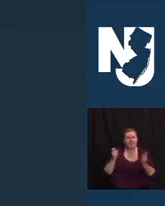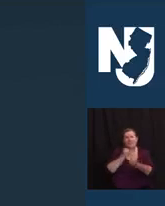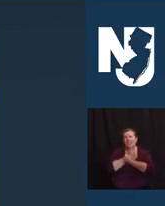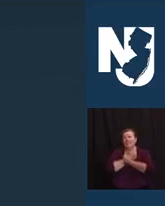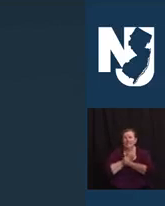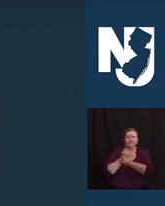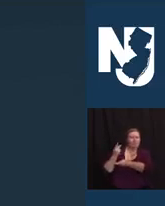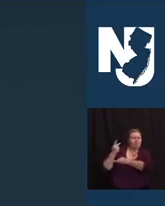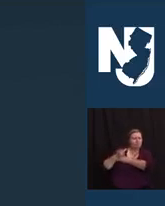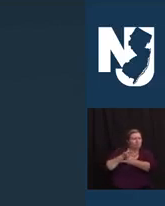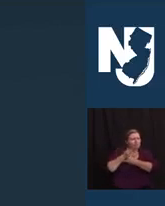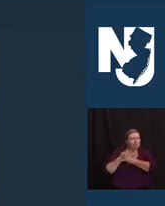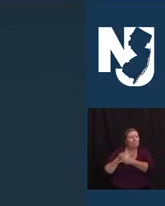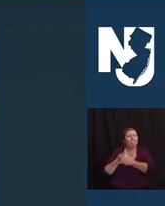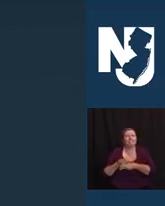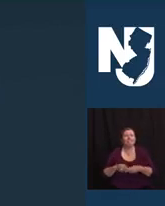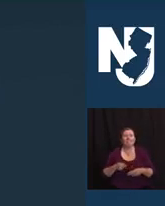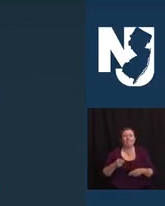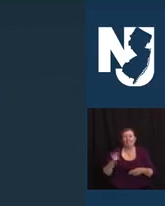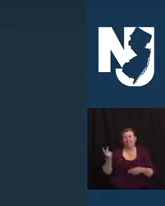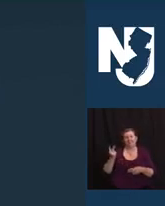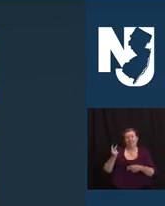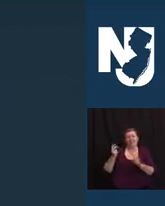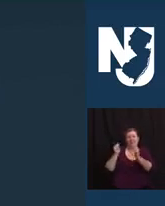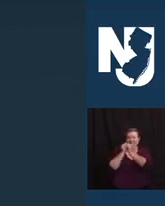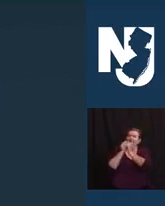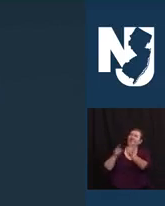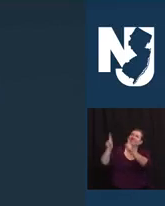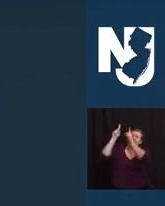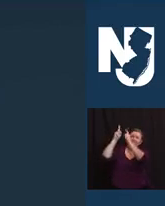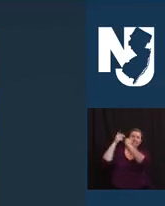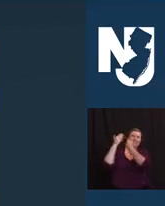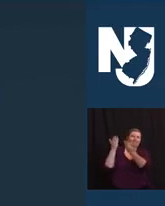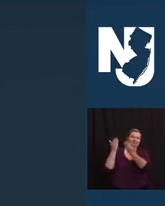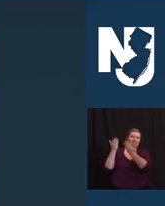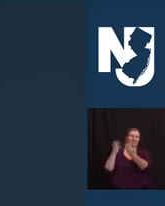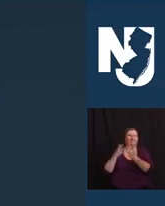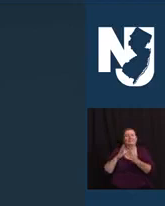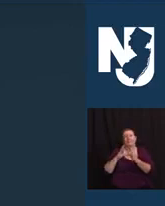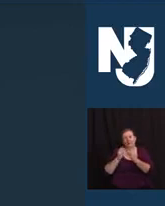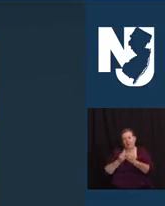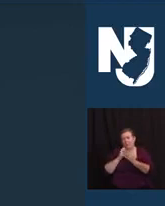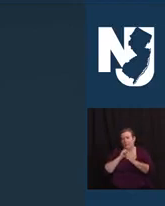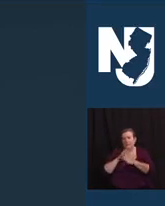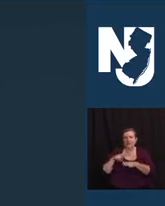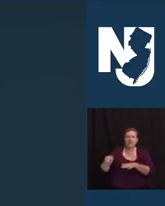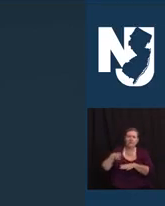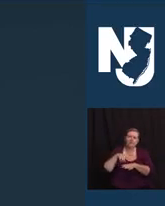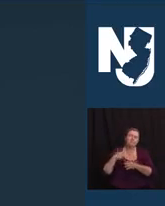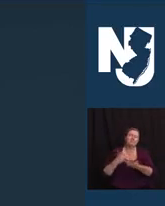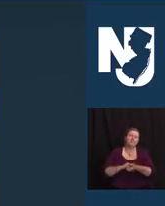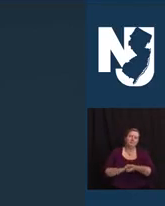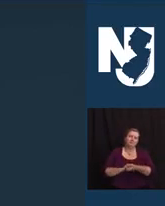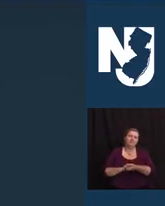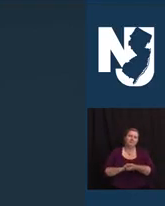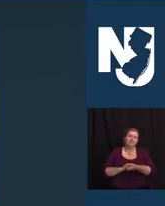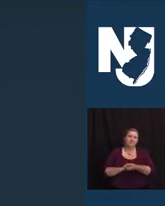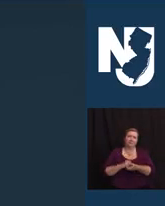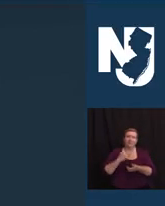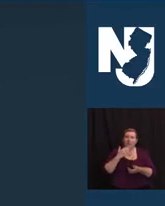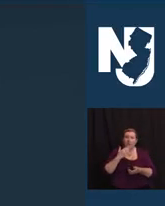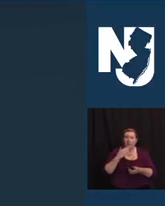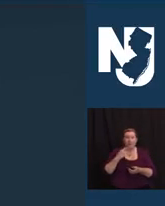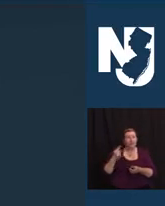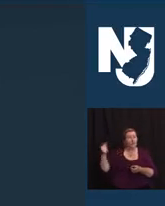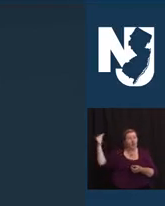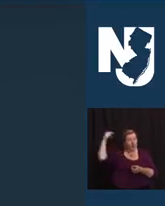knowing that she and Yong are reunited and watching over their family. May God bless them all, and we will be forever grateful that they chose to find